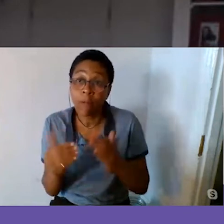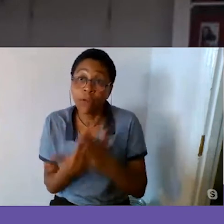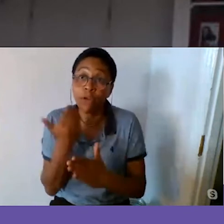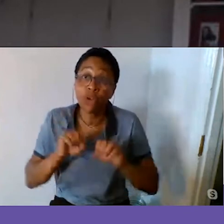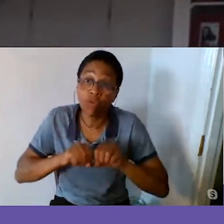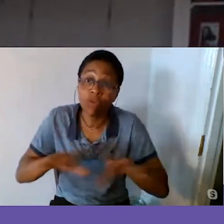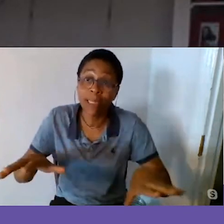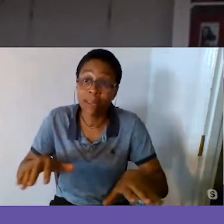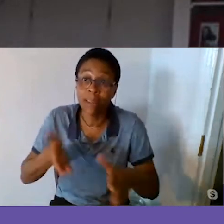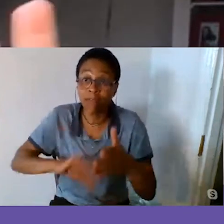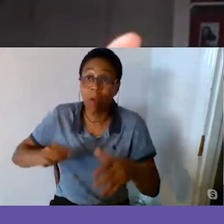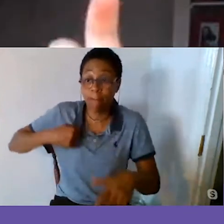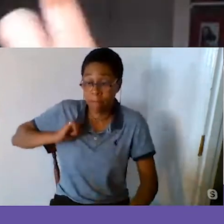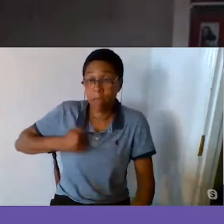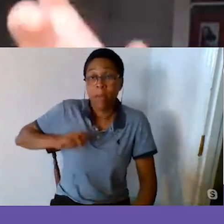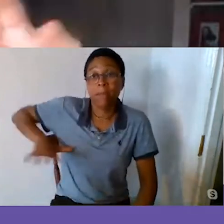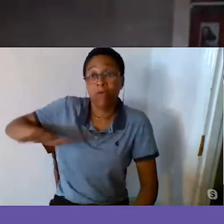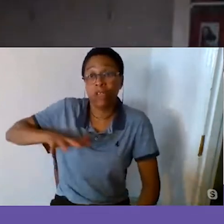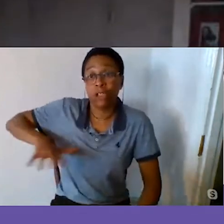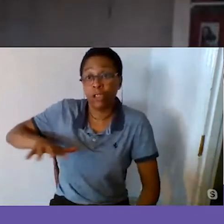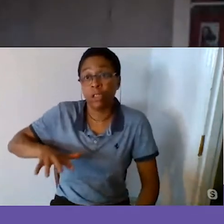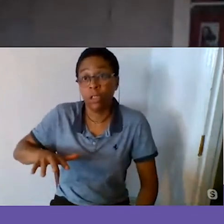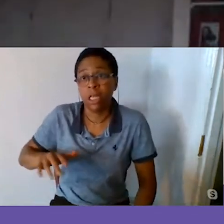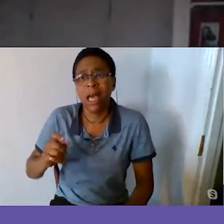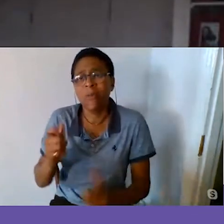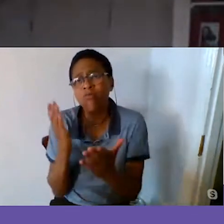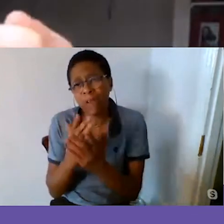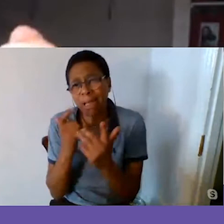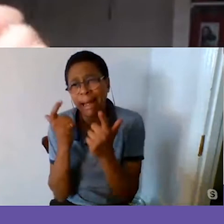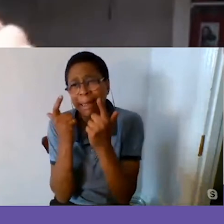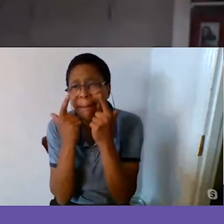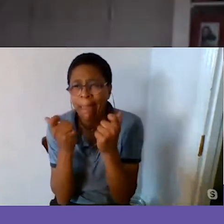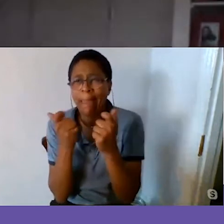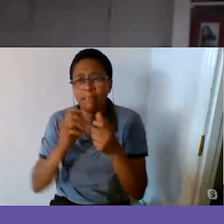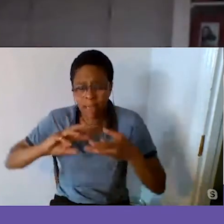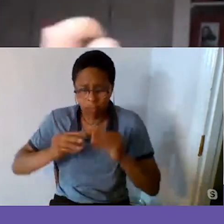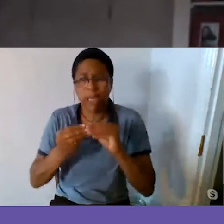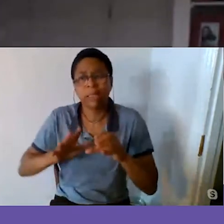from the region, and like in a really carefully curated program, and kind of like Mubi, where one gets